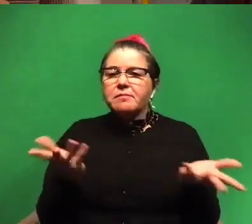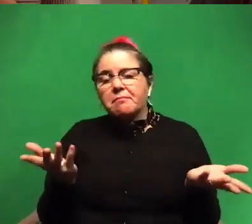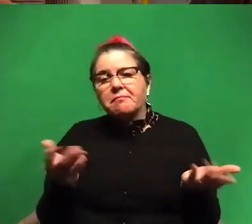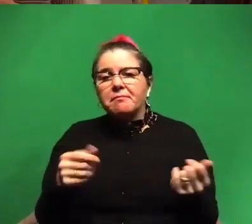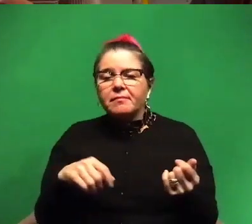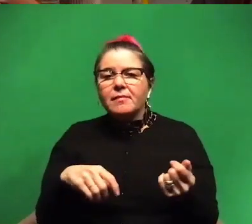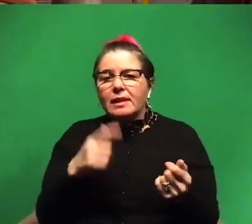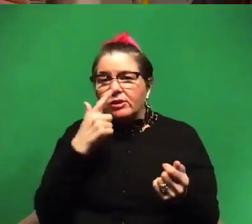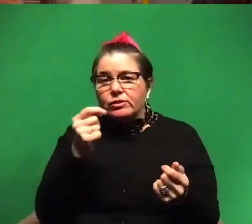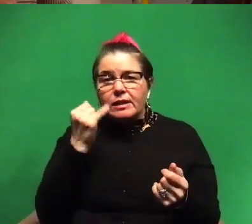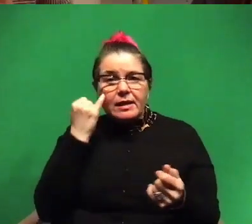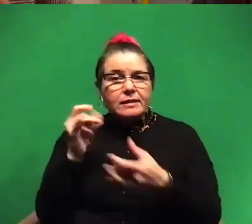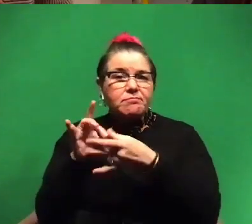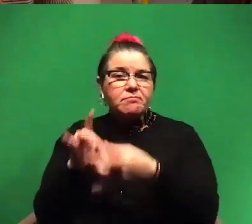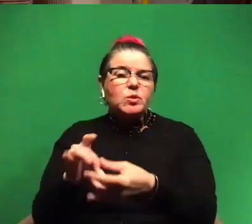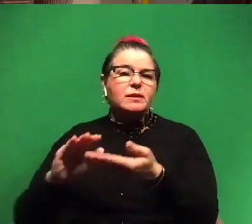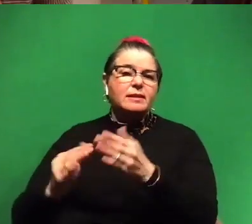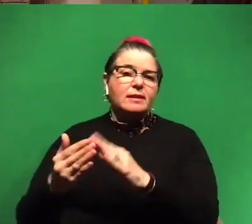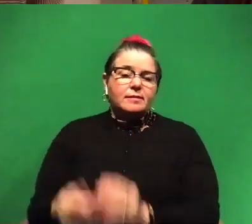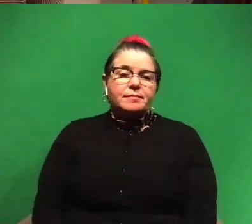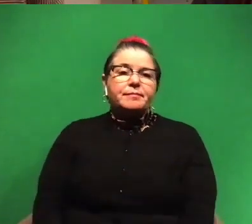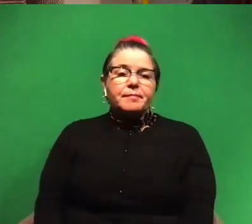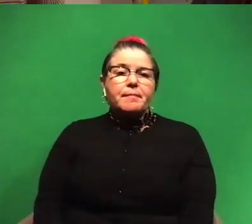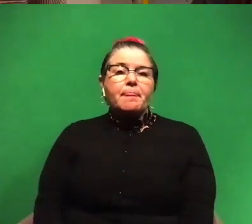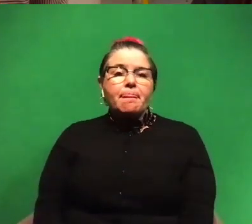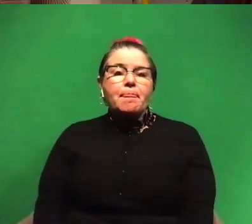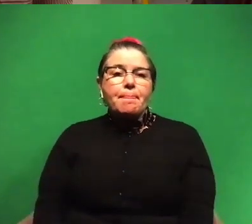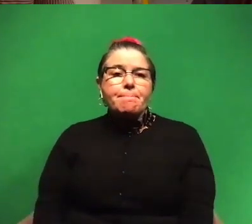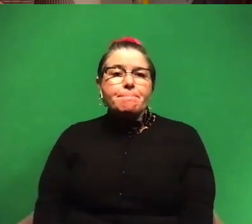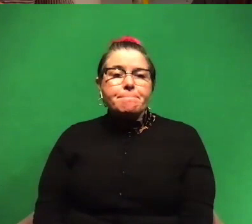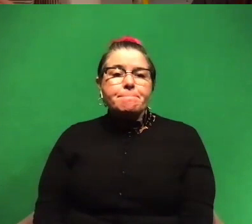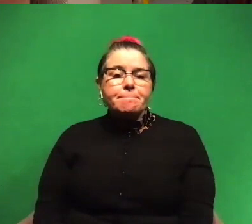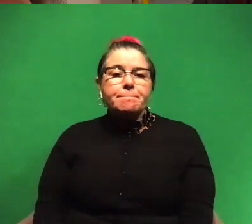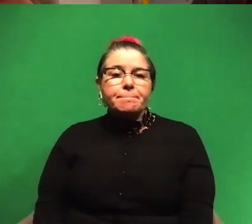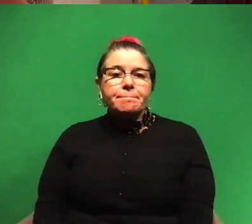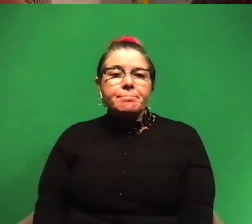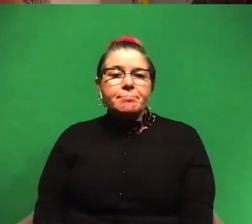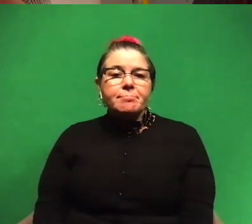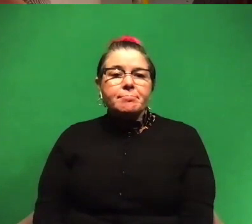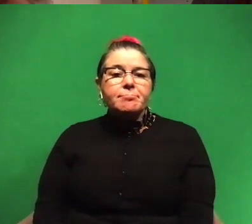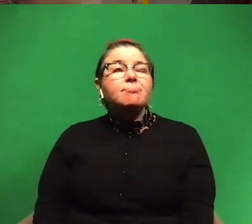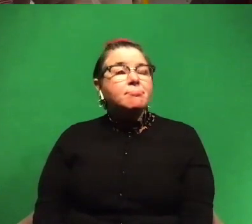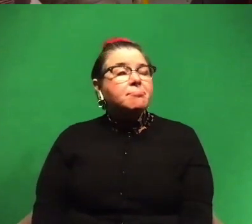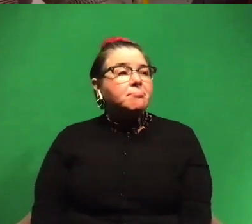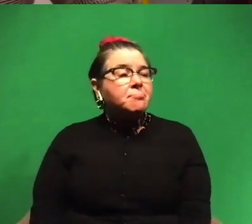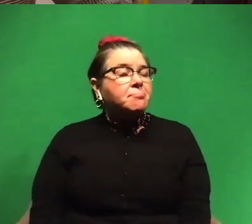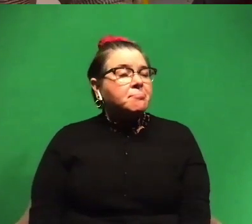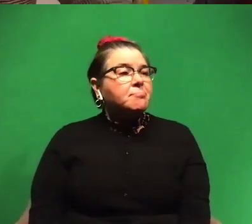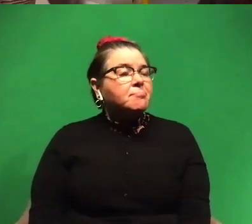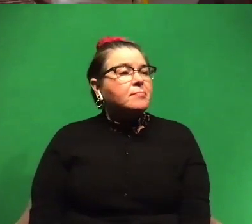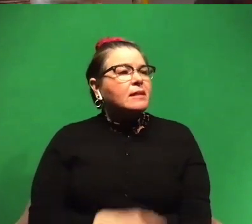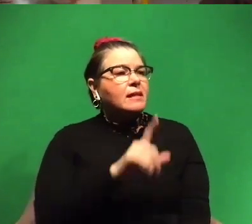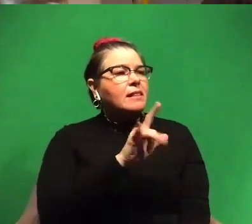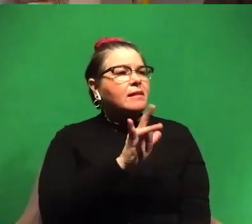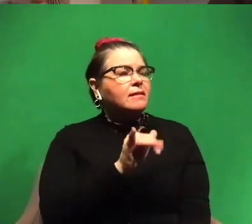interesting ideas about how to manage those kinds of urban spaces as well. Yeah. Lily would